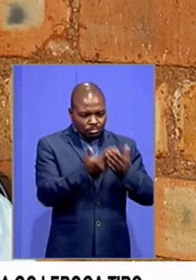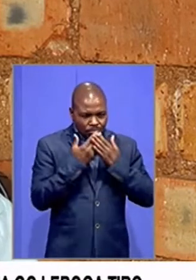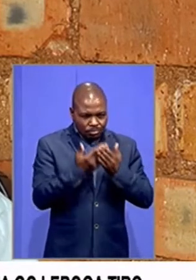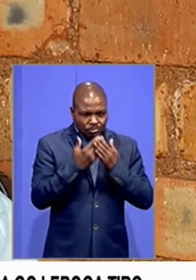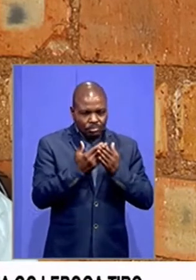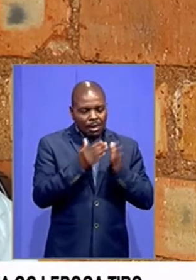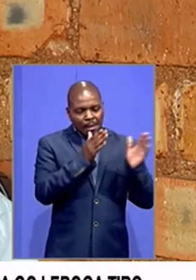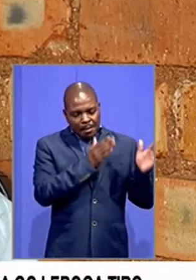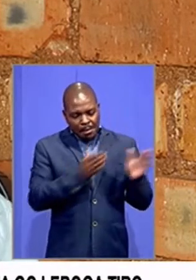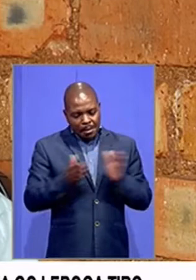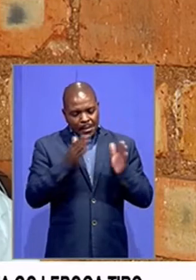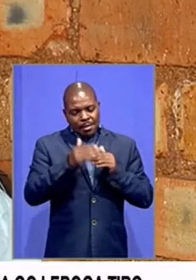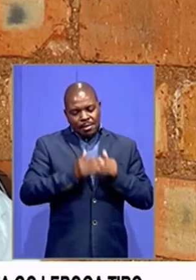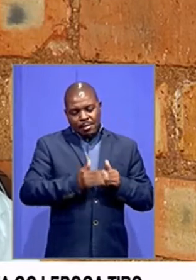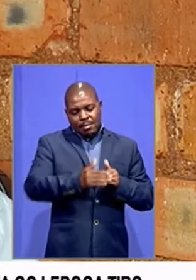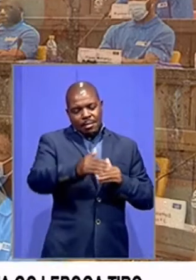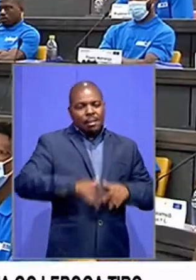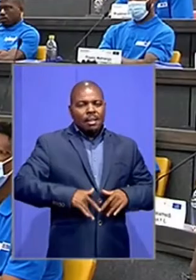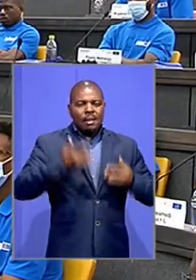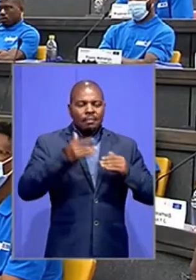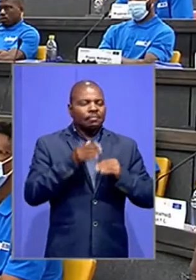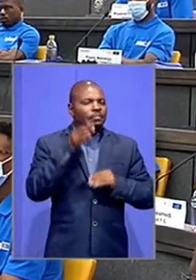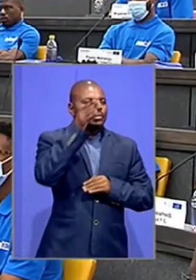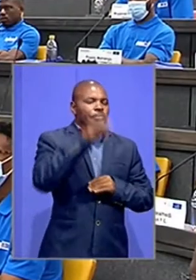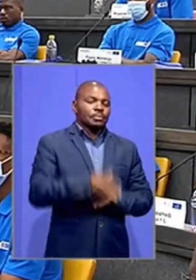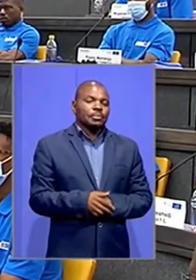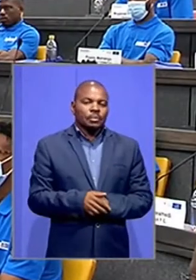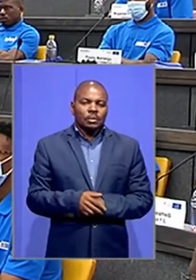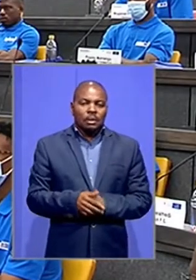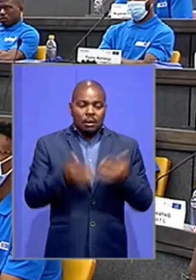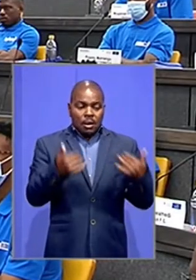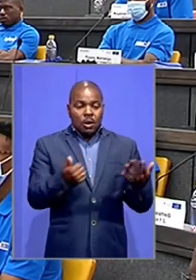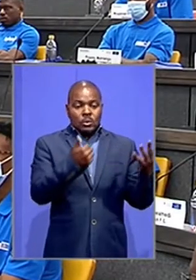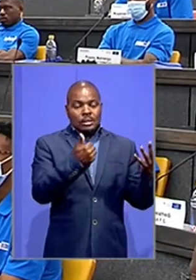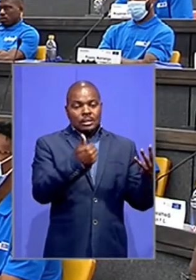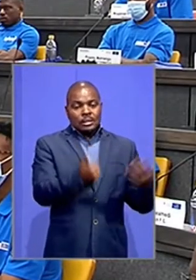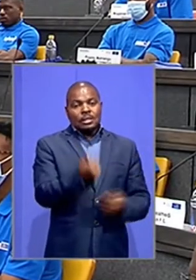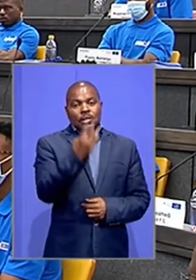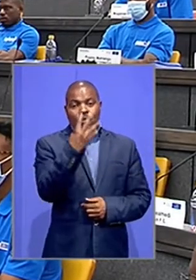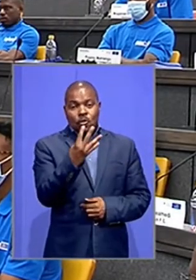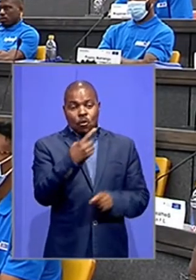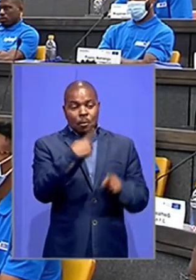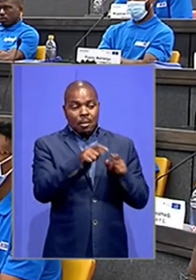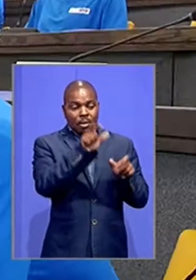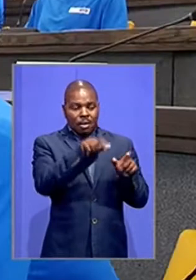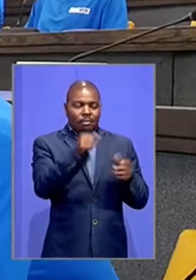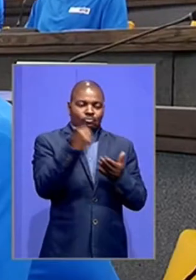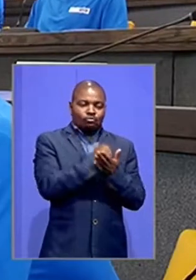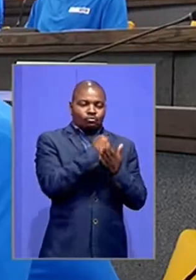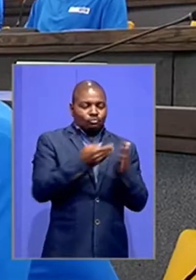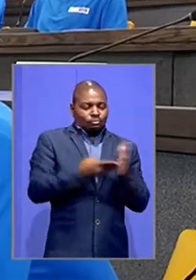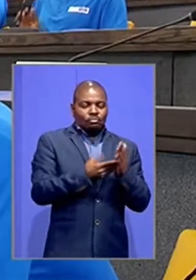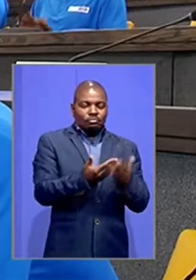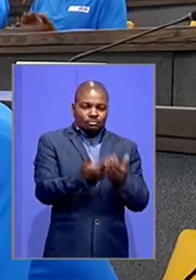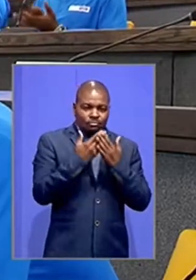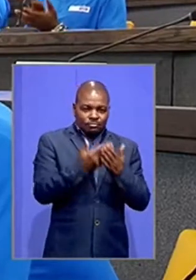and prepare for life after football. Ha jwale ke dibapadi tse 64 le metso mene tse ngodisitsweng mme dithuto tsa